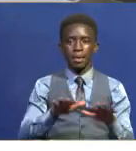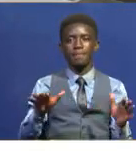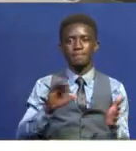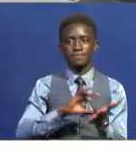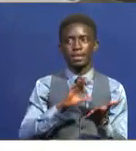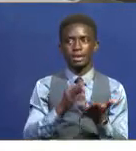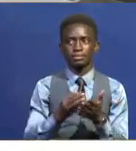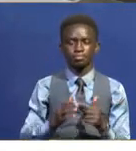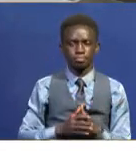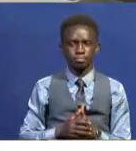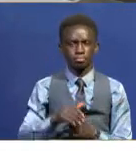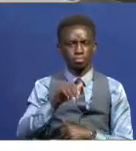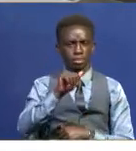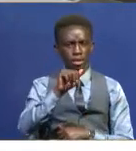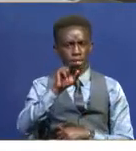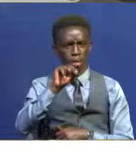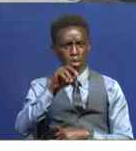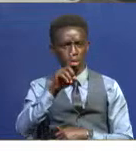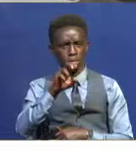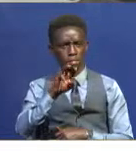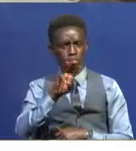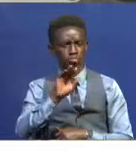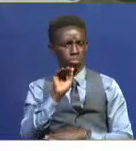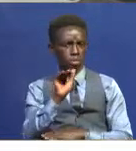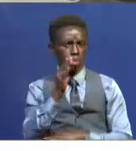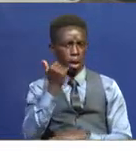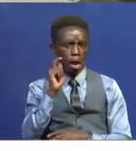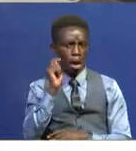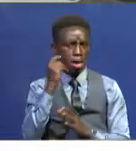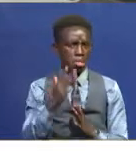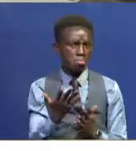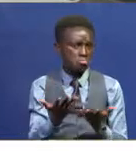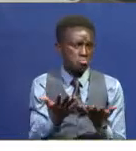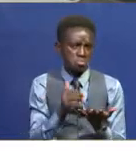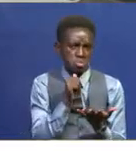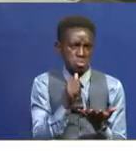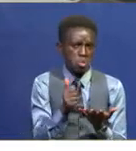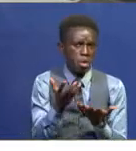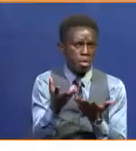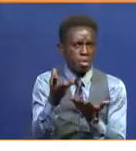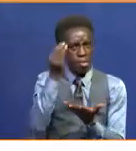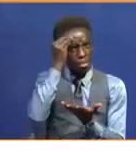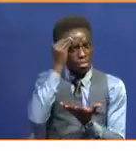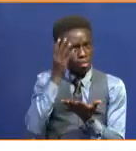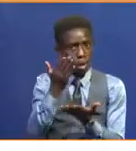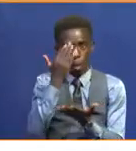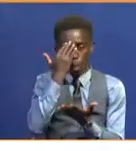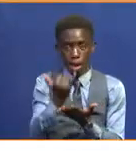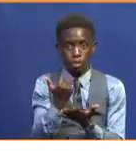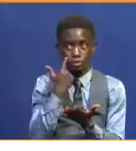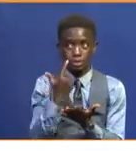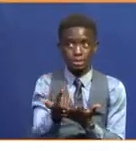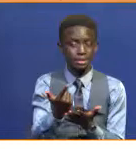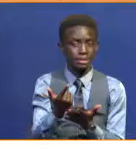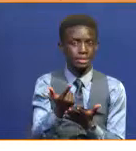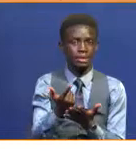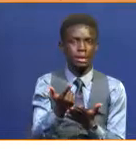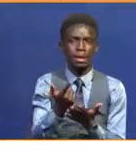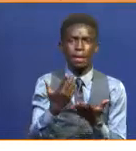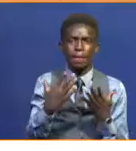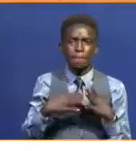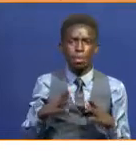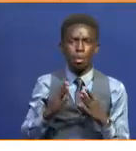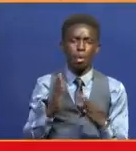that a lot of Kenyans are not quite embracing this? Because the figures that you're talking about in a country of more than 50 million